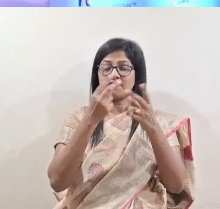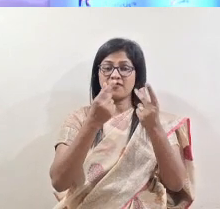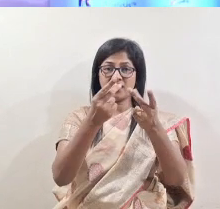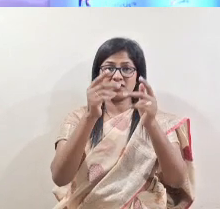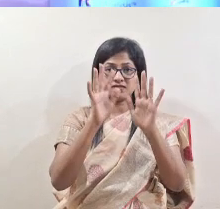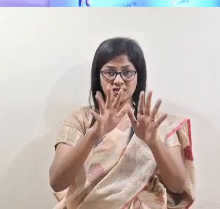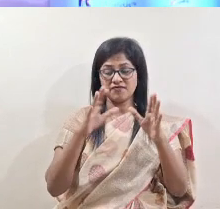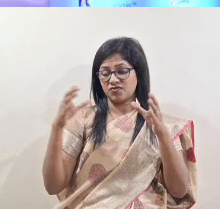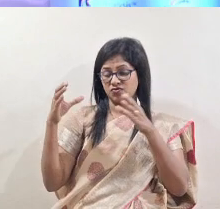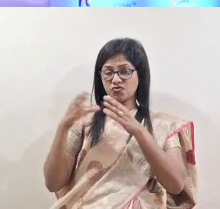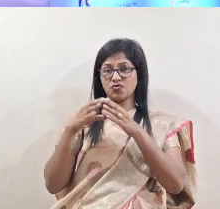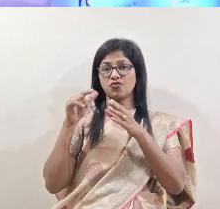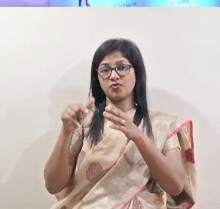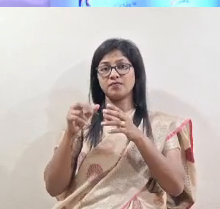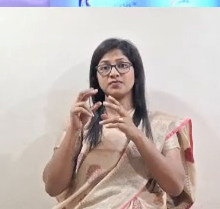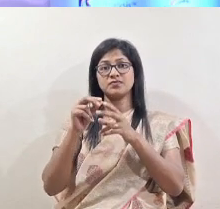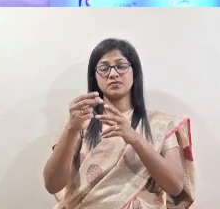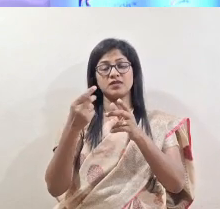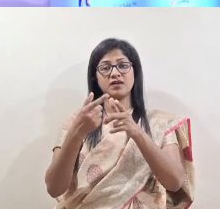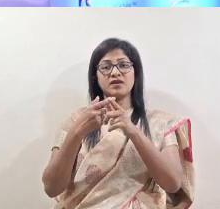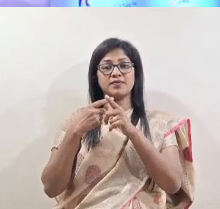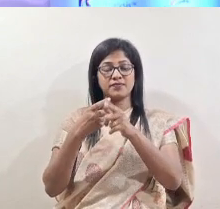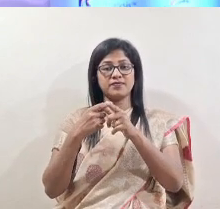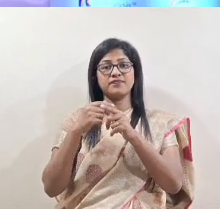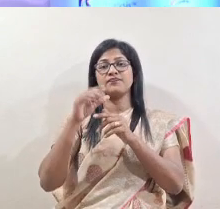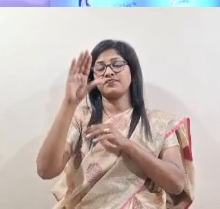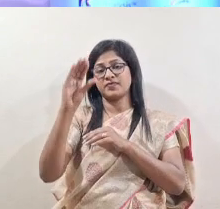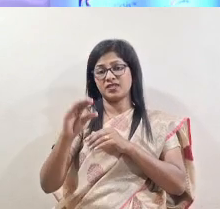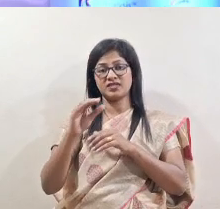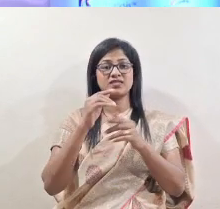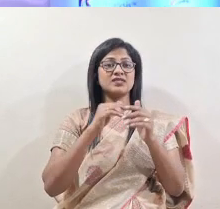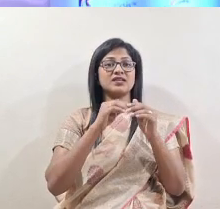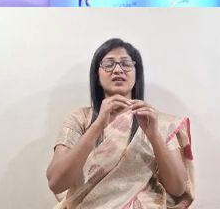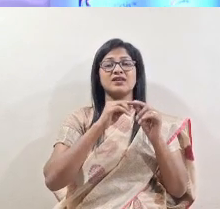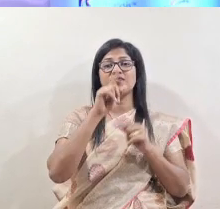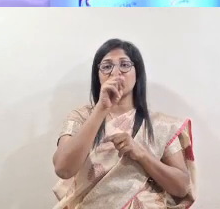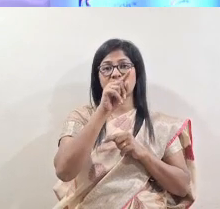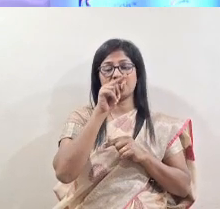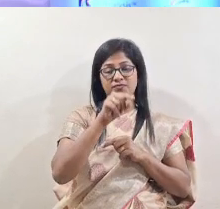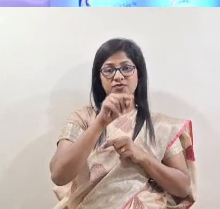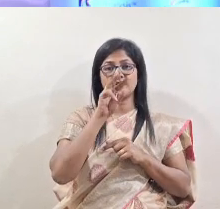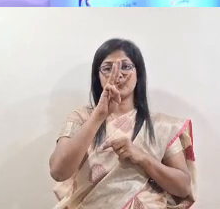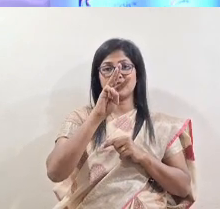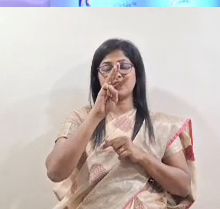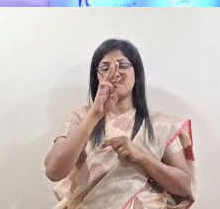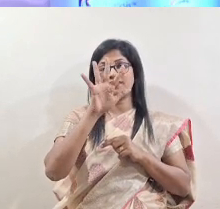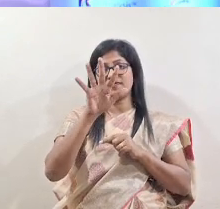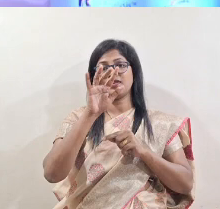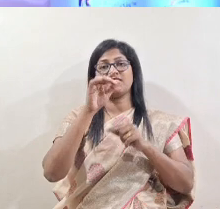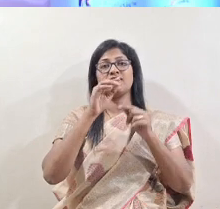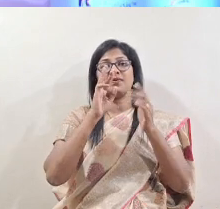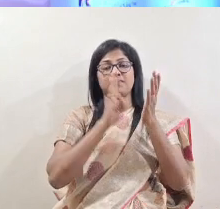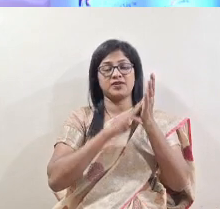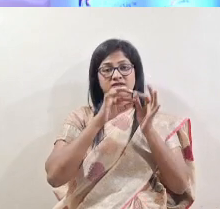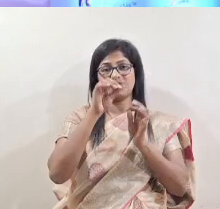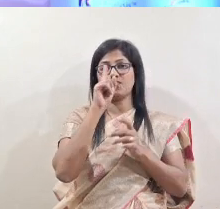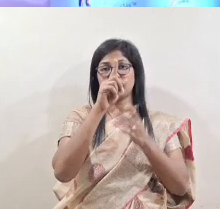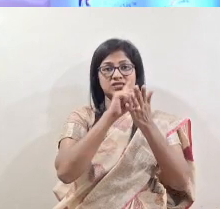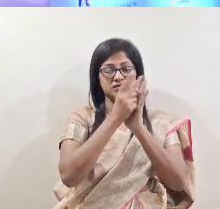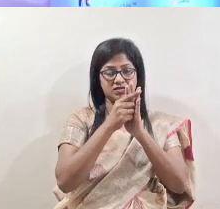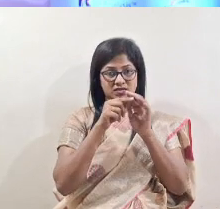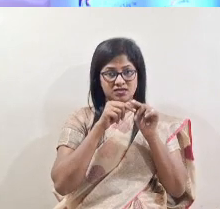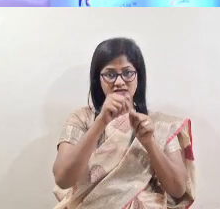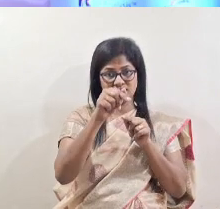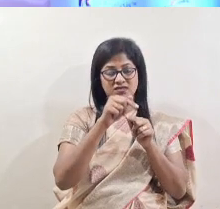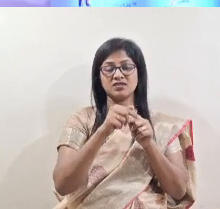speed than those moving in group. Also, the highest speed observed it is 1.34 meter per second